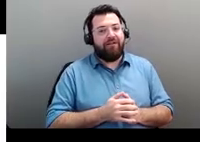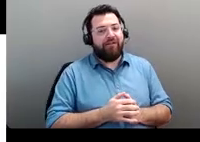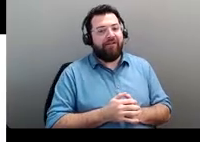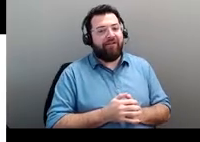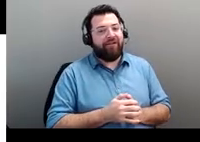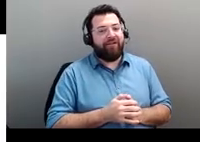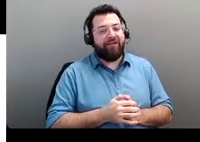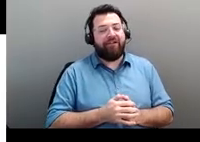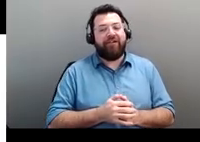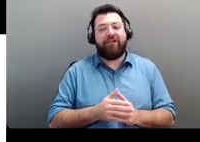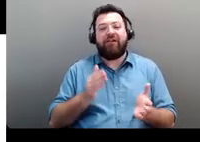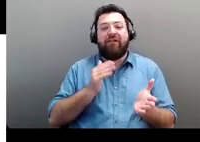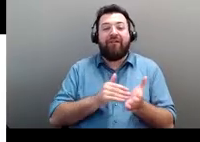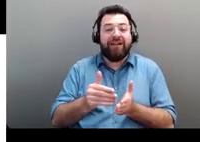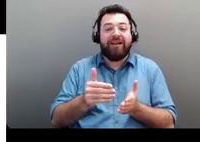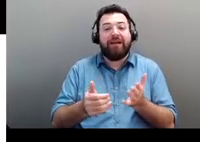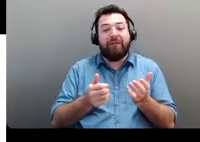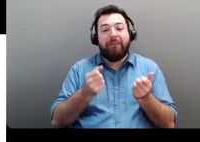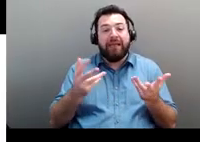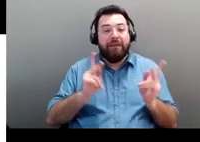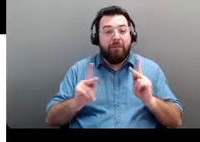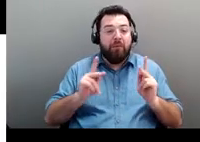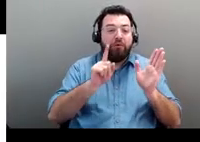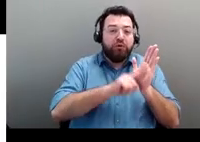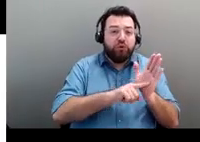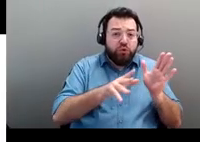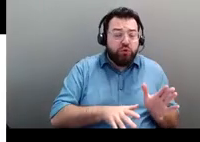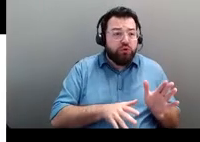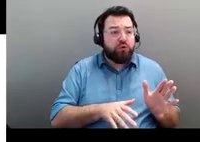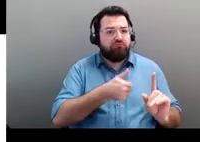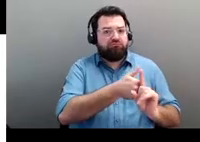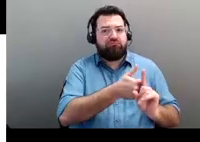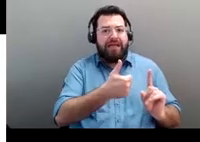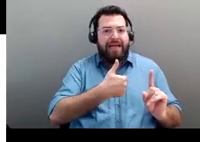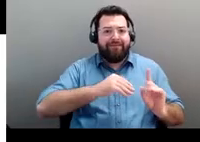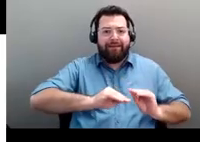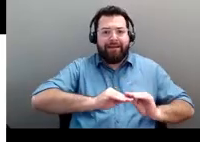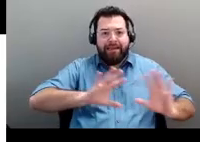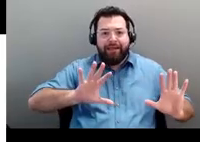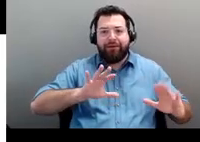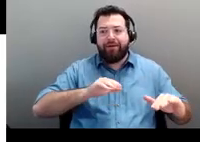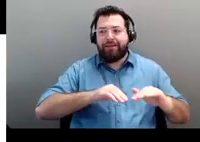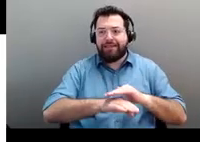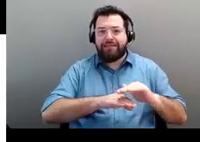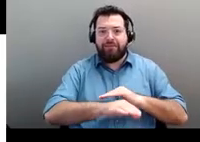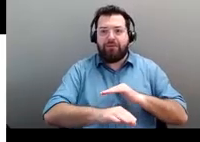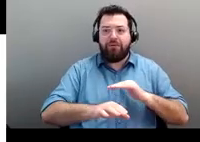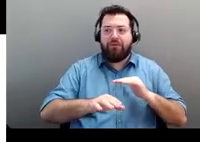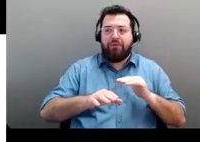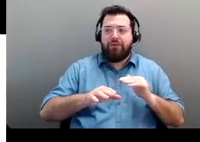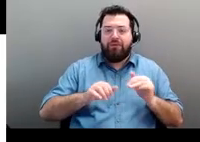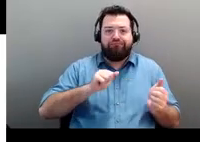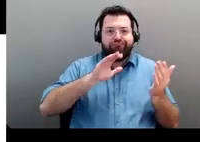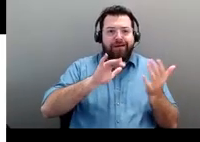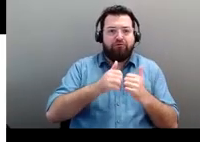the thinkers and the researchers who have clear and accessible ways of communicating